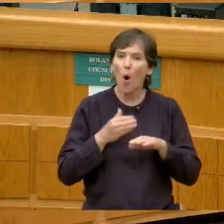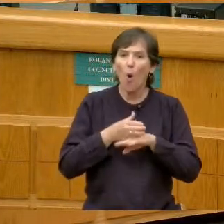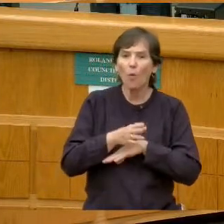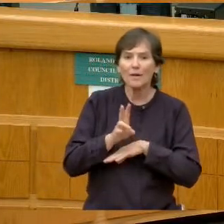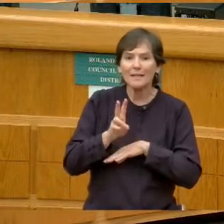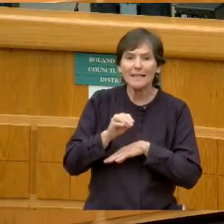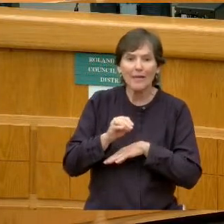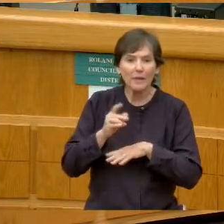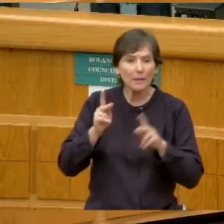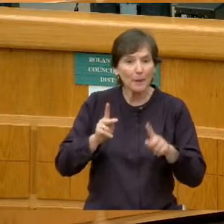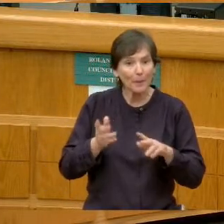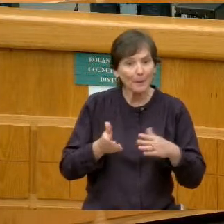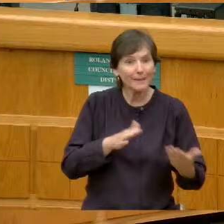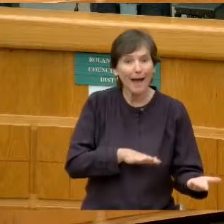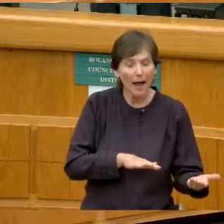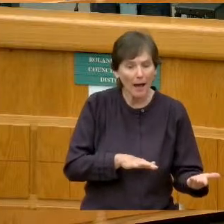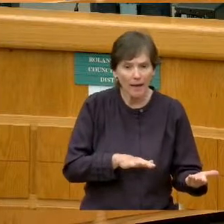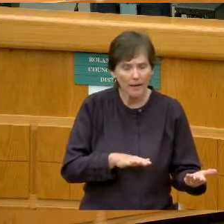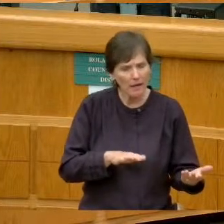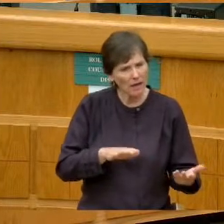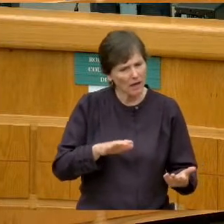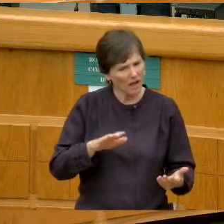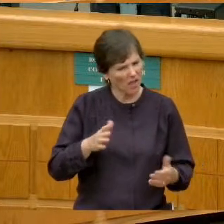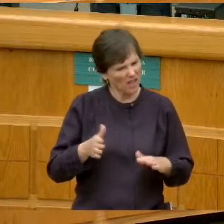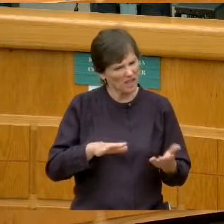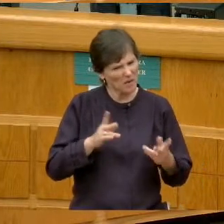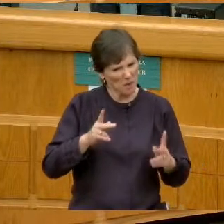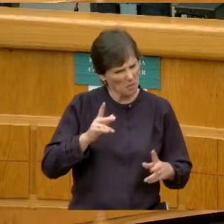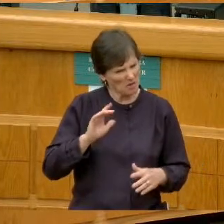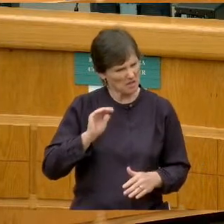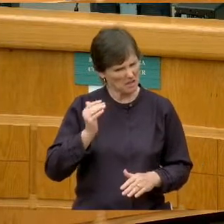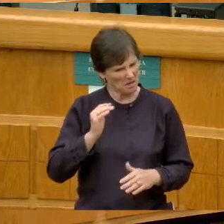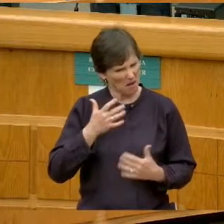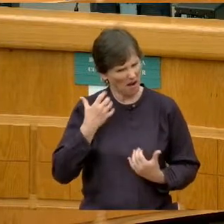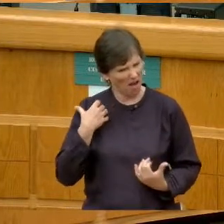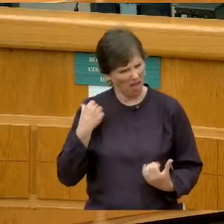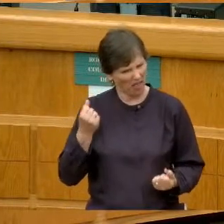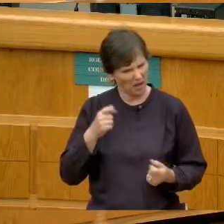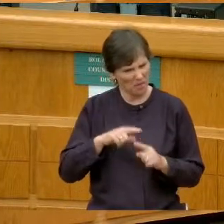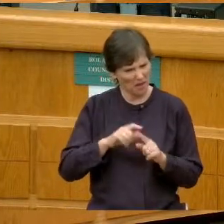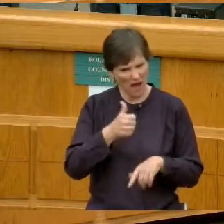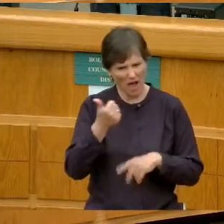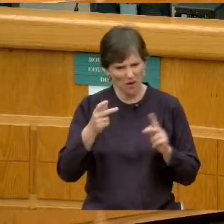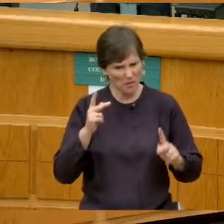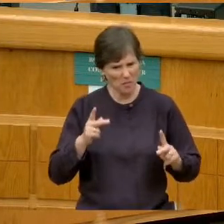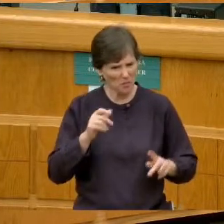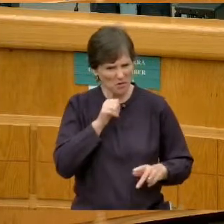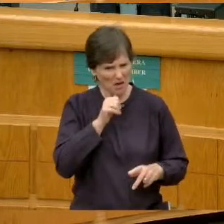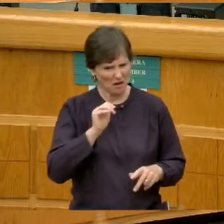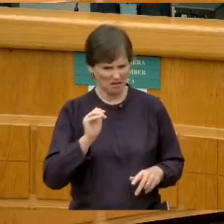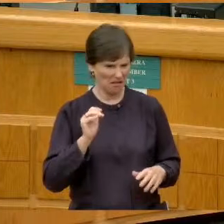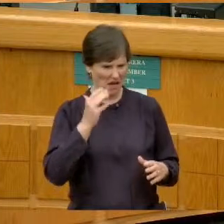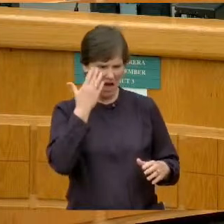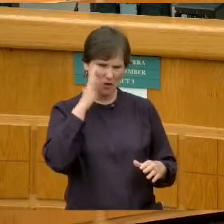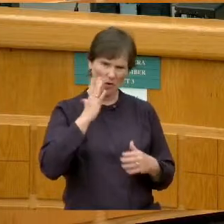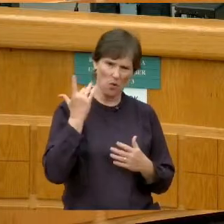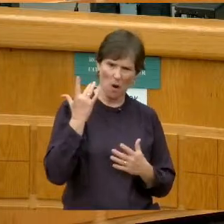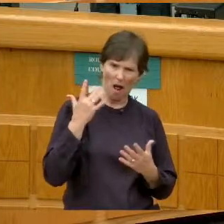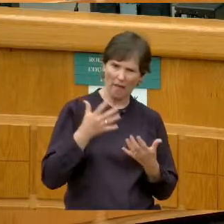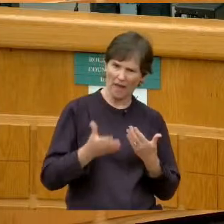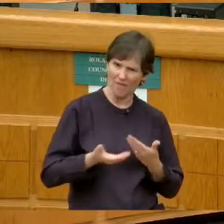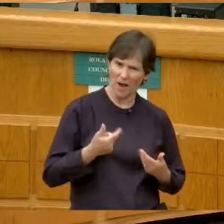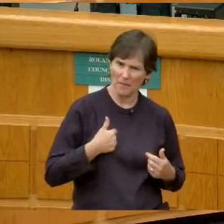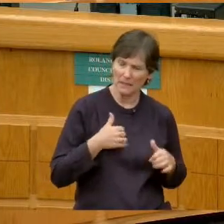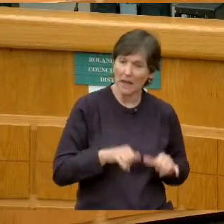very healthy people, and others, I'm not sure what happened to them. I feel very welcome here, and I am reconsidering